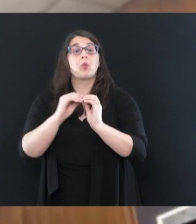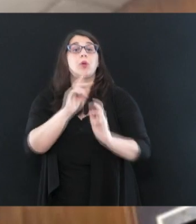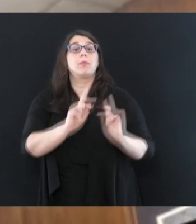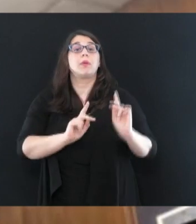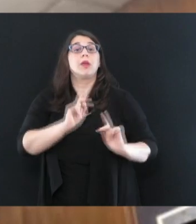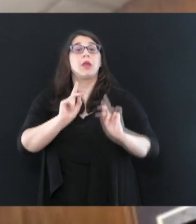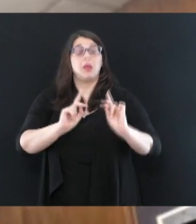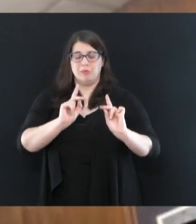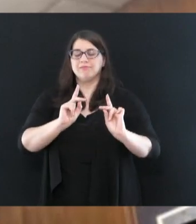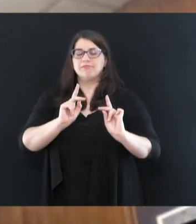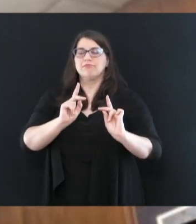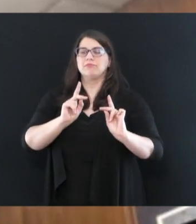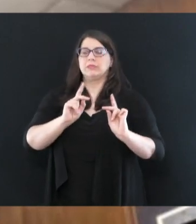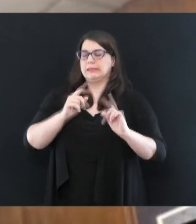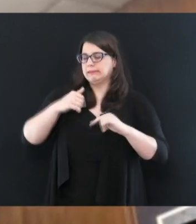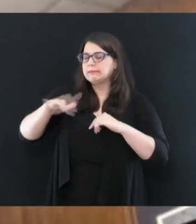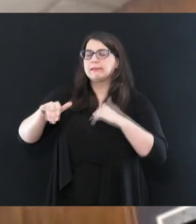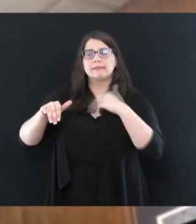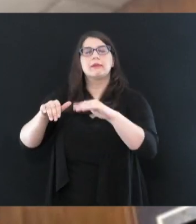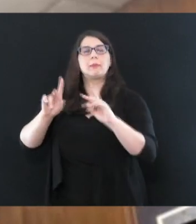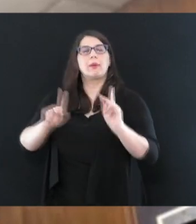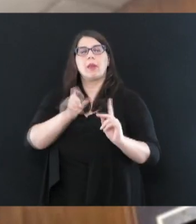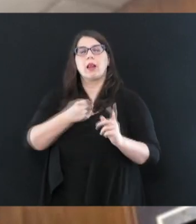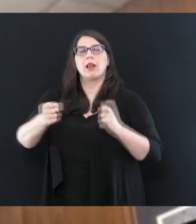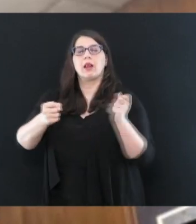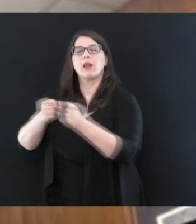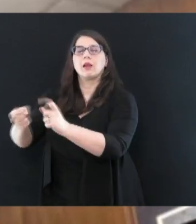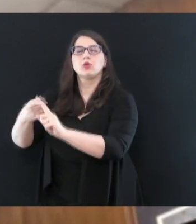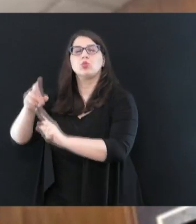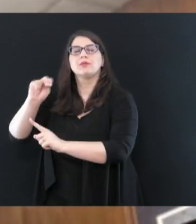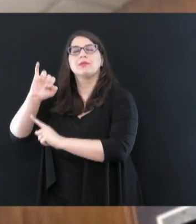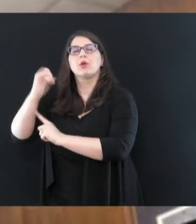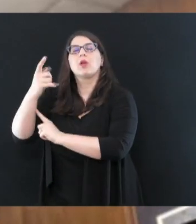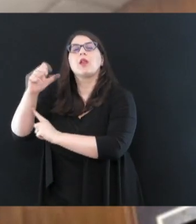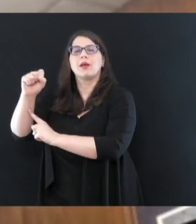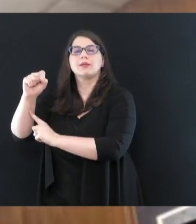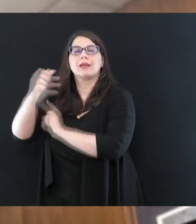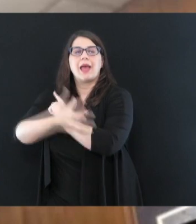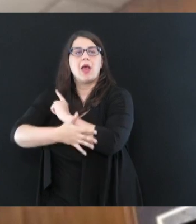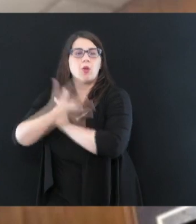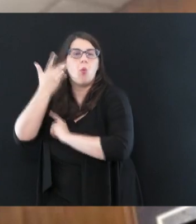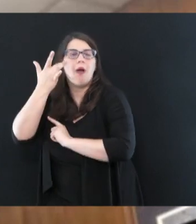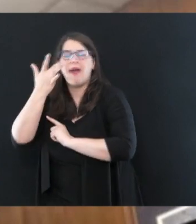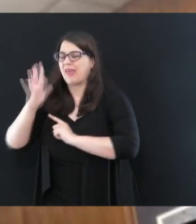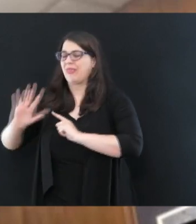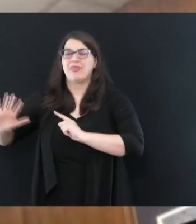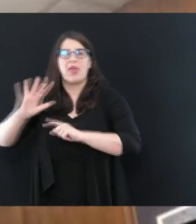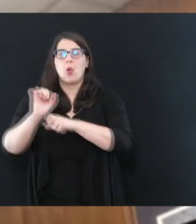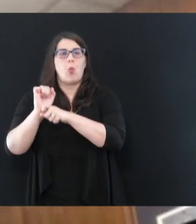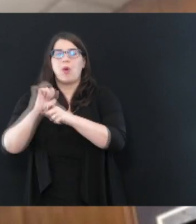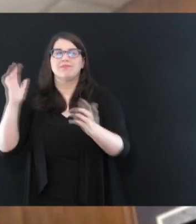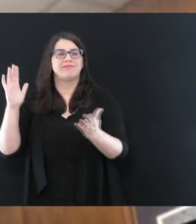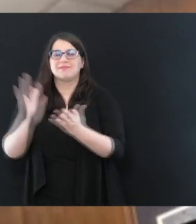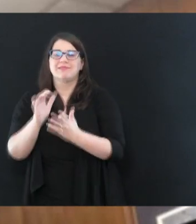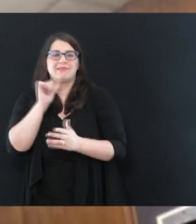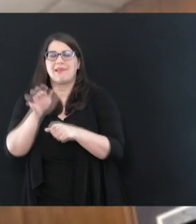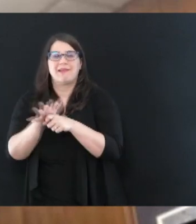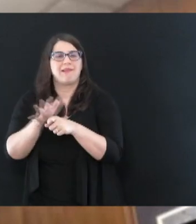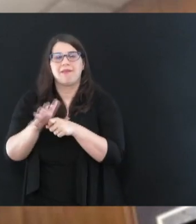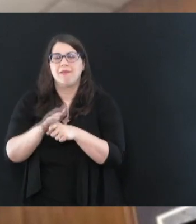We're providing some additional support to Nicholas County to address some manpower issues in that particular